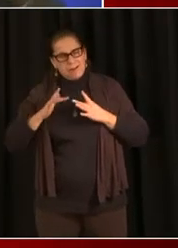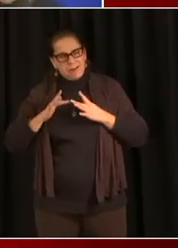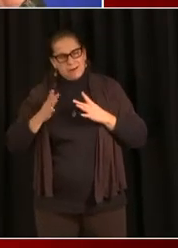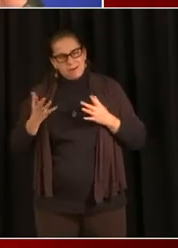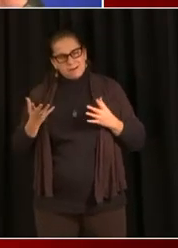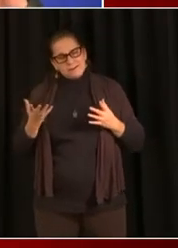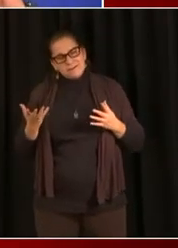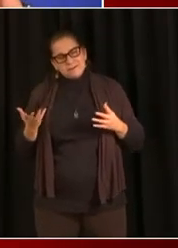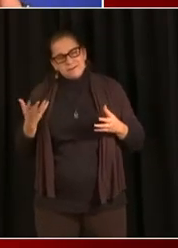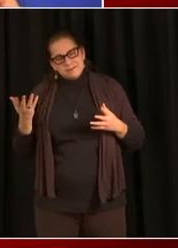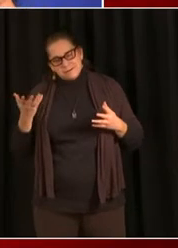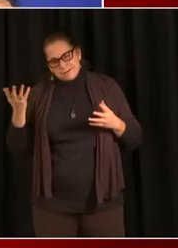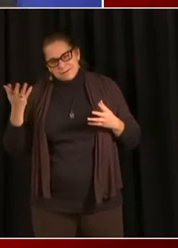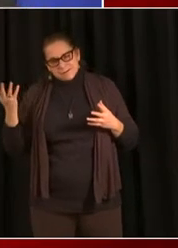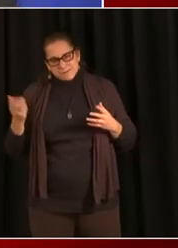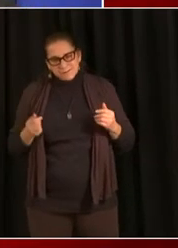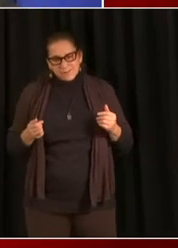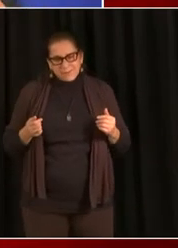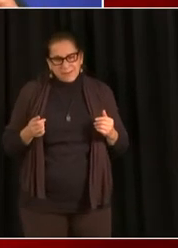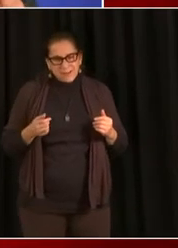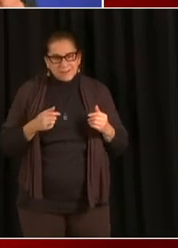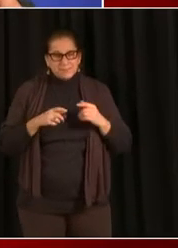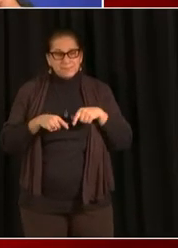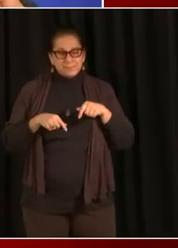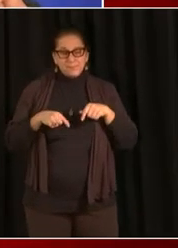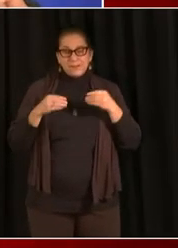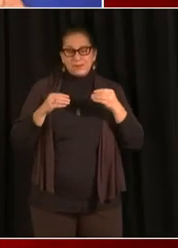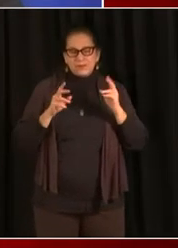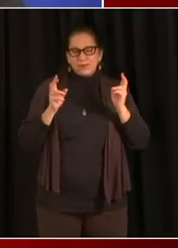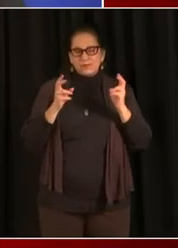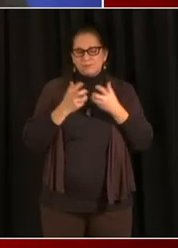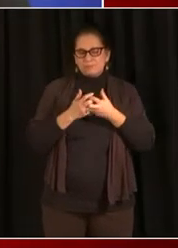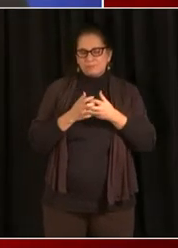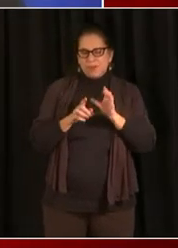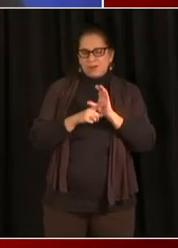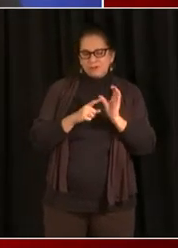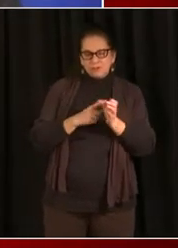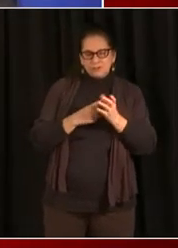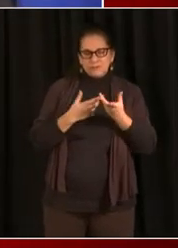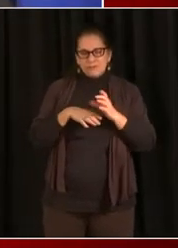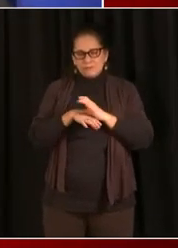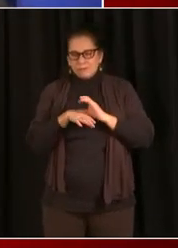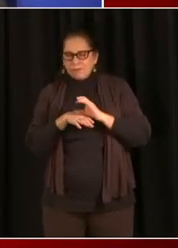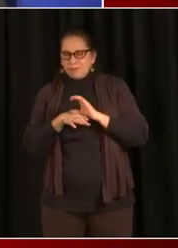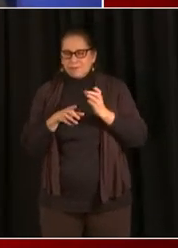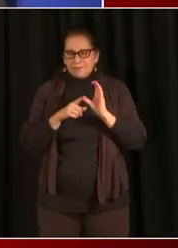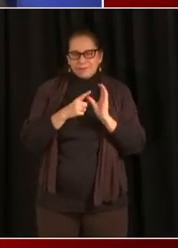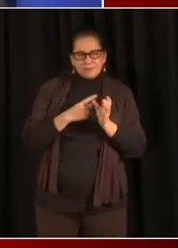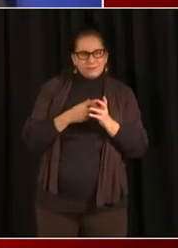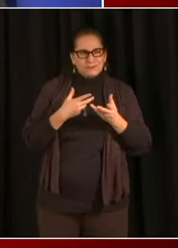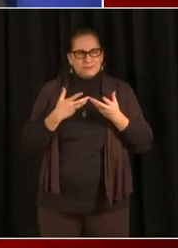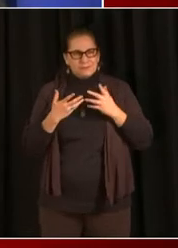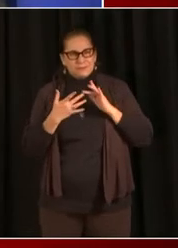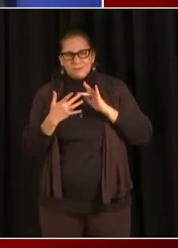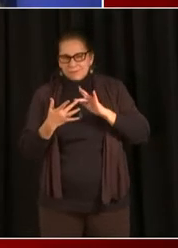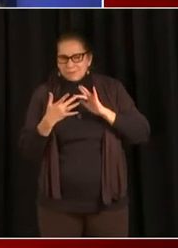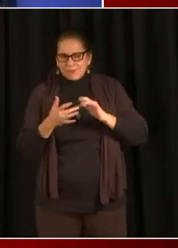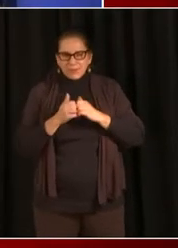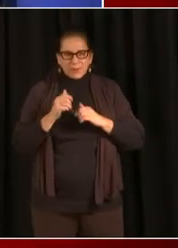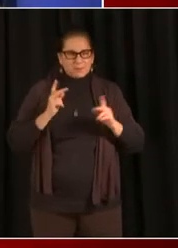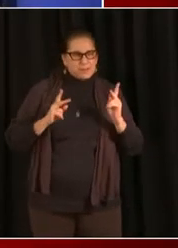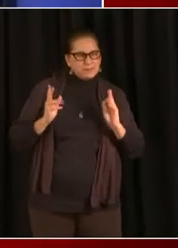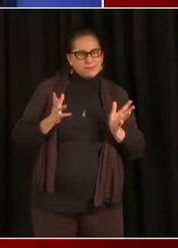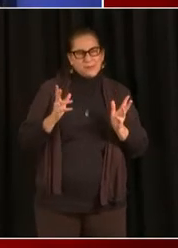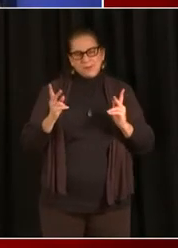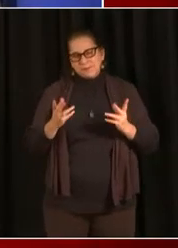Cosecha is a place which translation in English is the harvest. What we